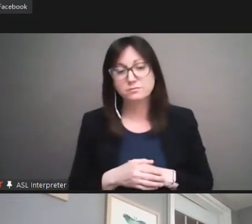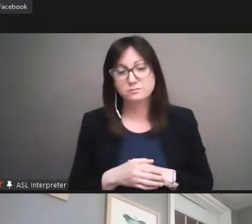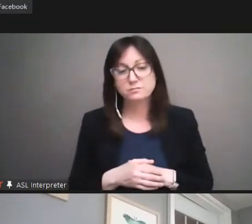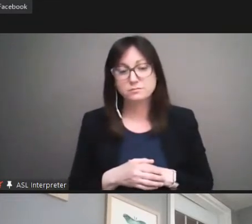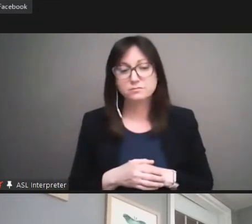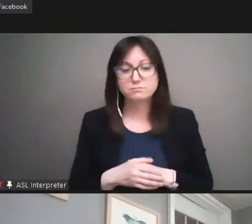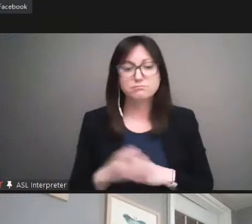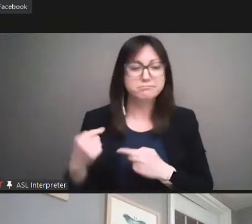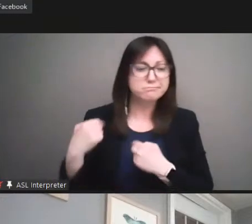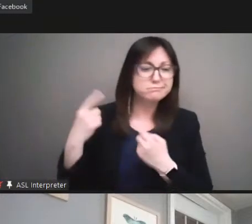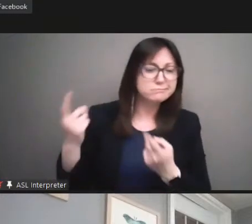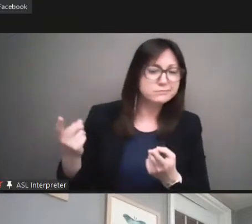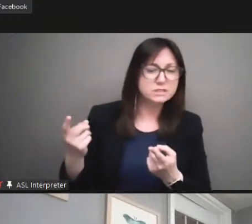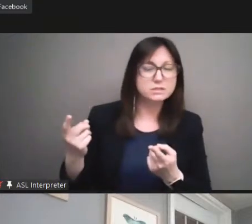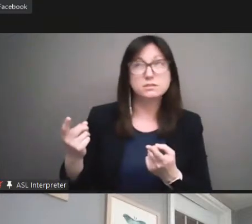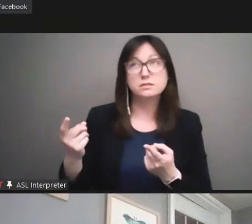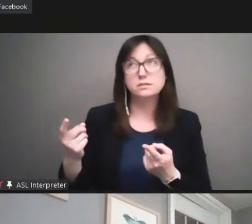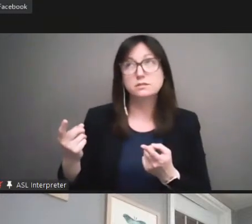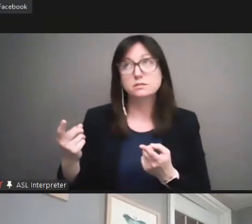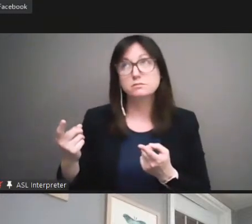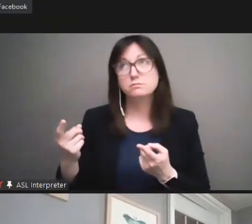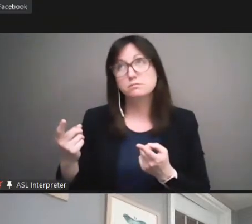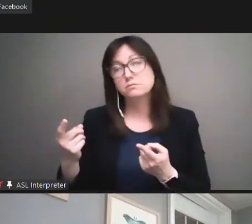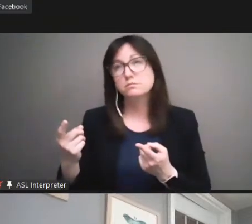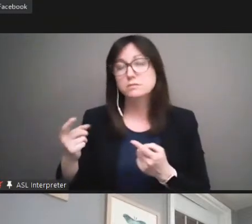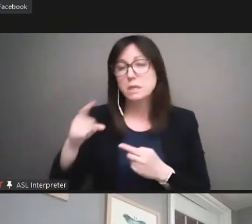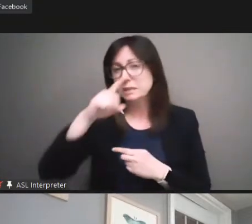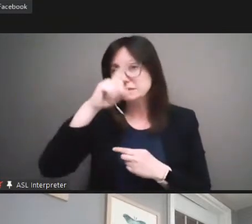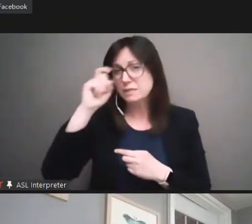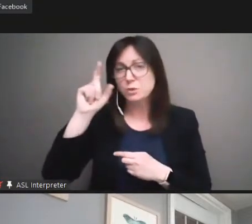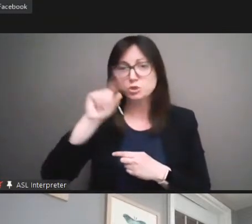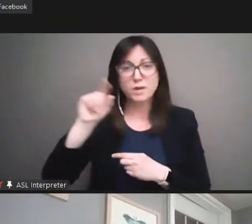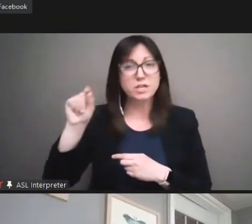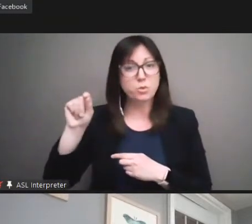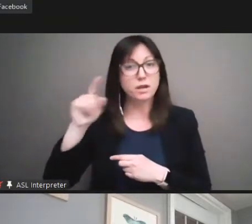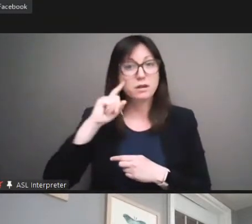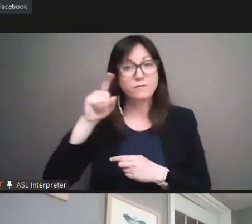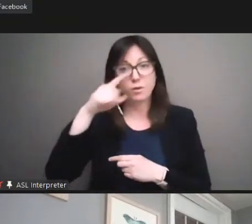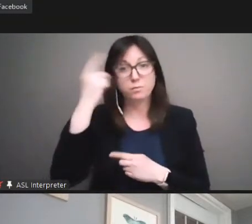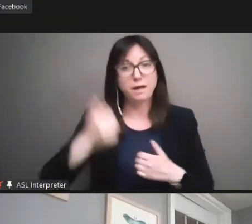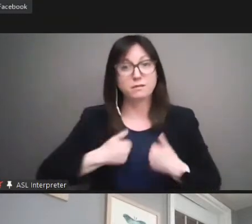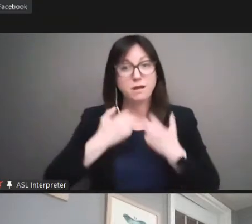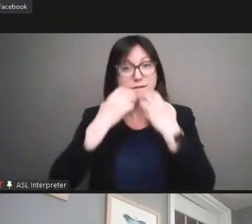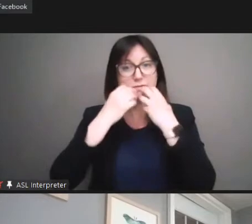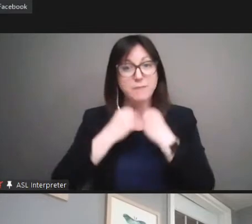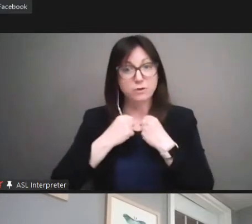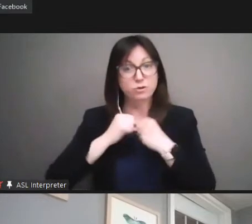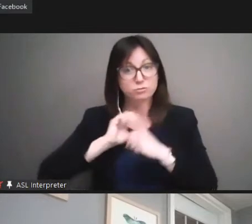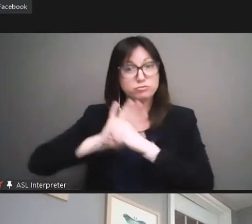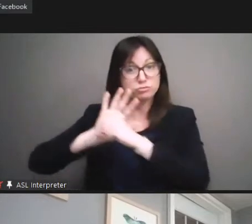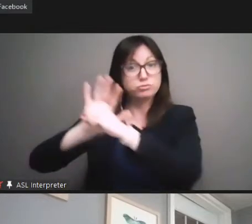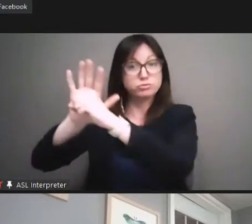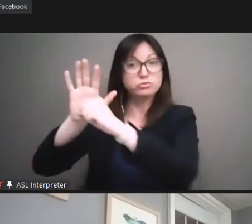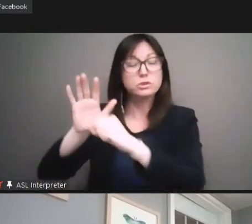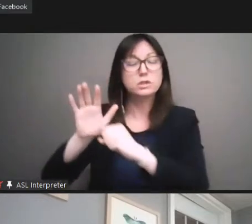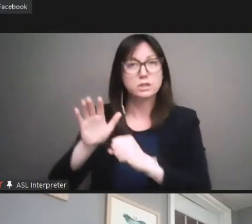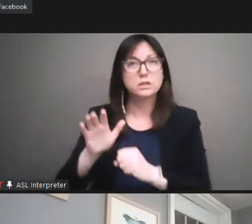the summer of 2020 in the revitalization of the Black Lives Matter movement, where you